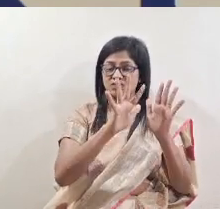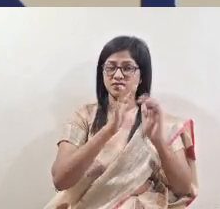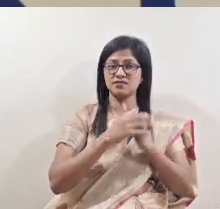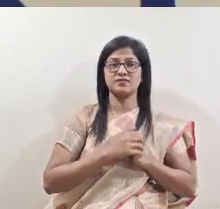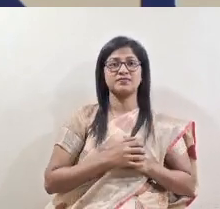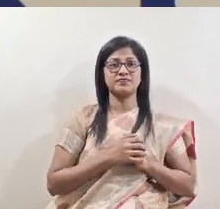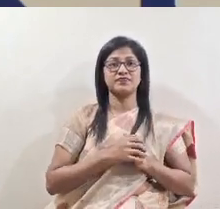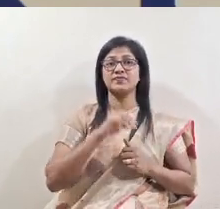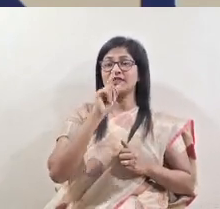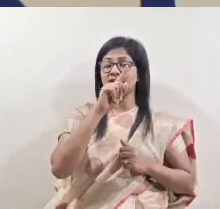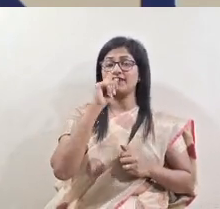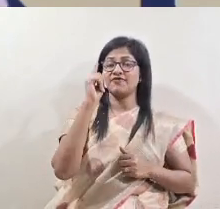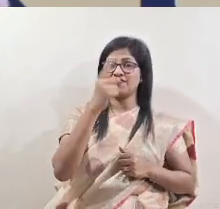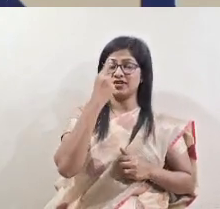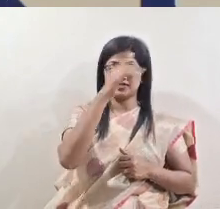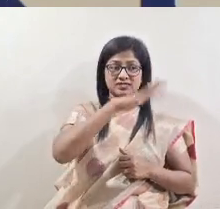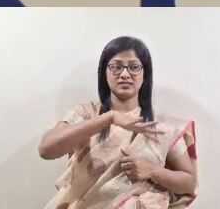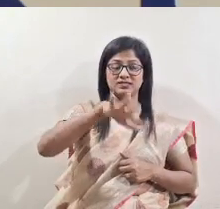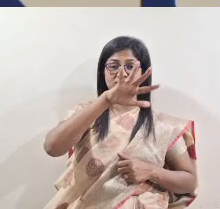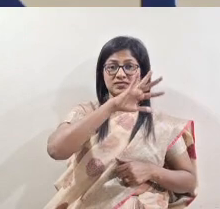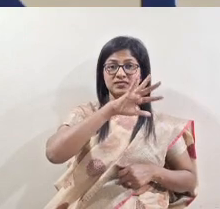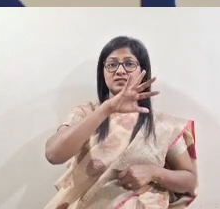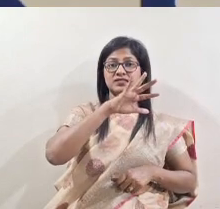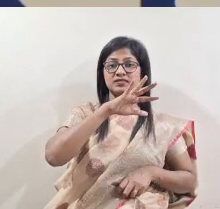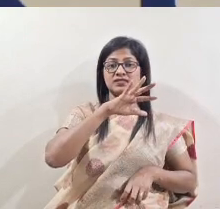pedestrians. So that was the thrust area,